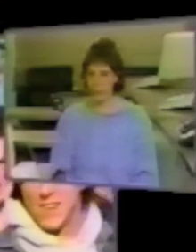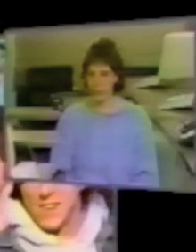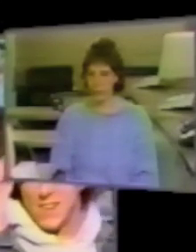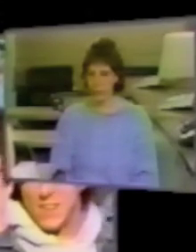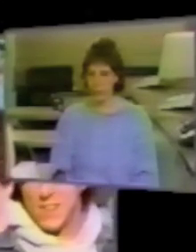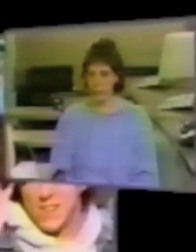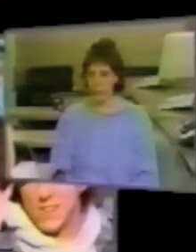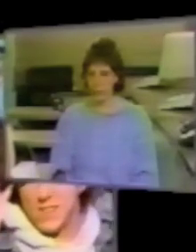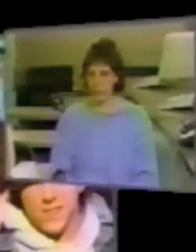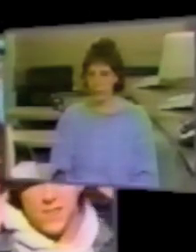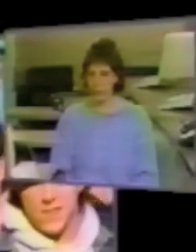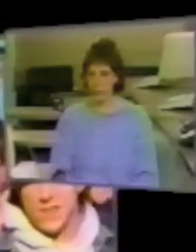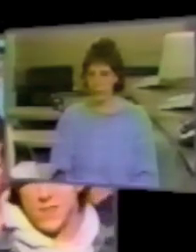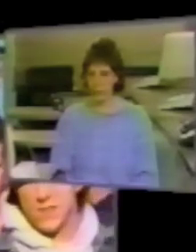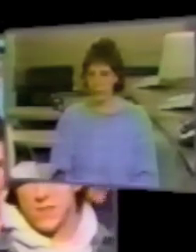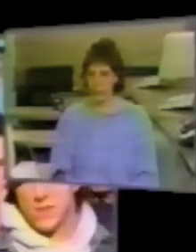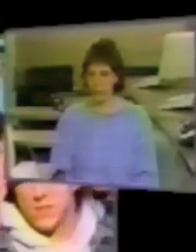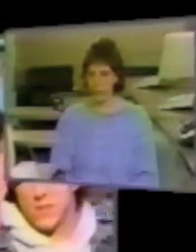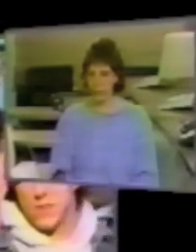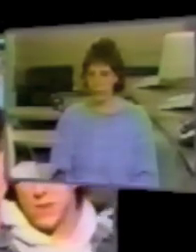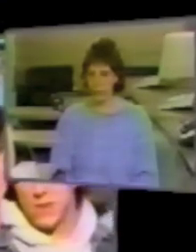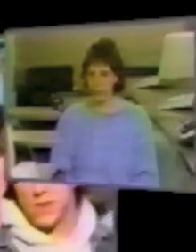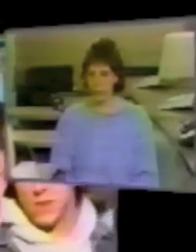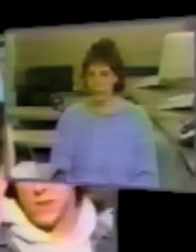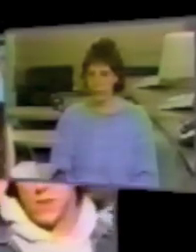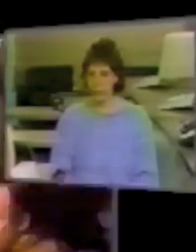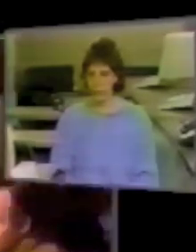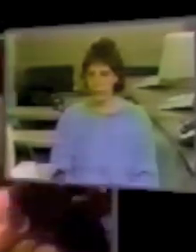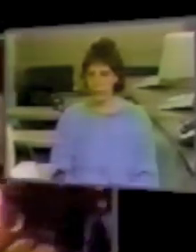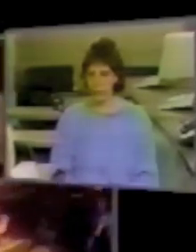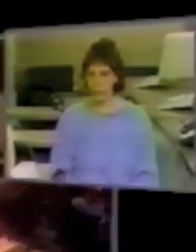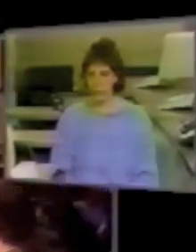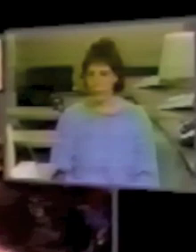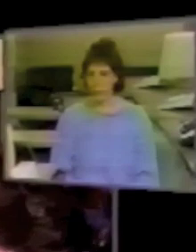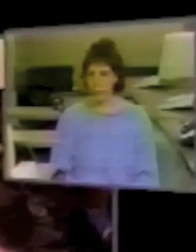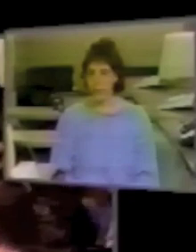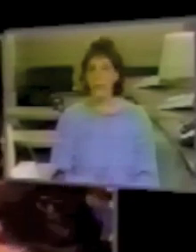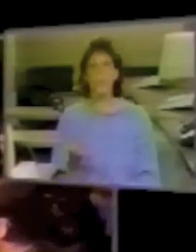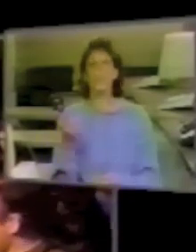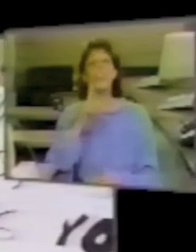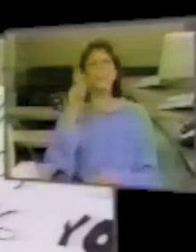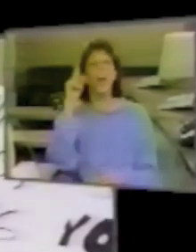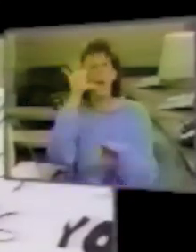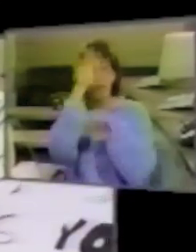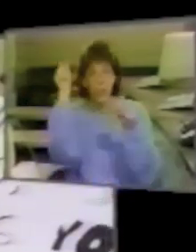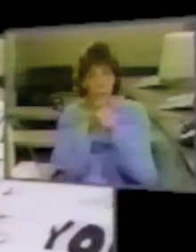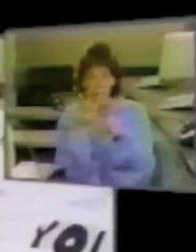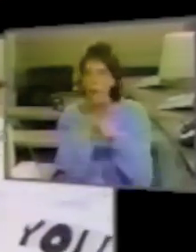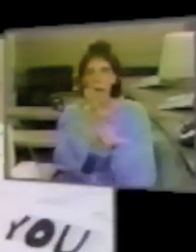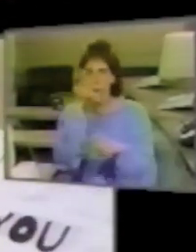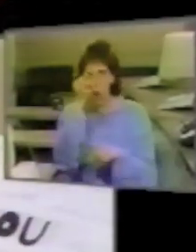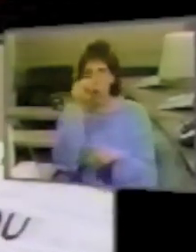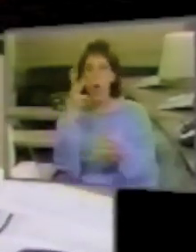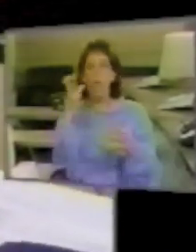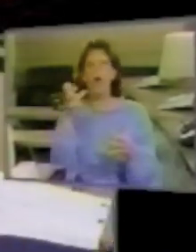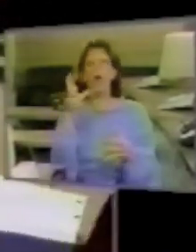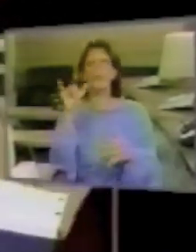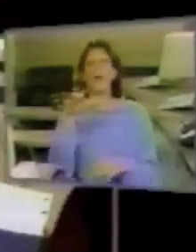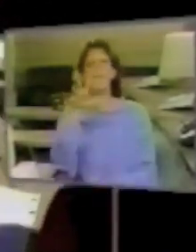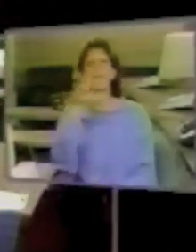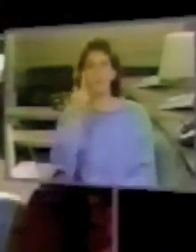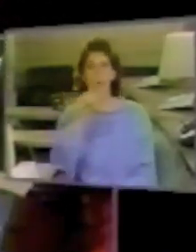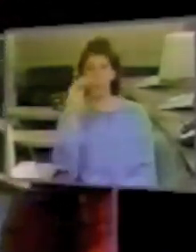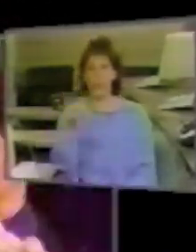deaf president, that means that Gallaudet is a good role model. But even that's not all they want. They want half the Board of Trustees to be made up of